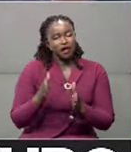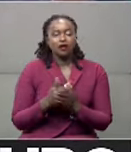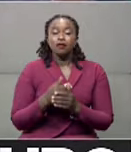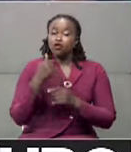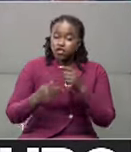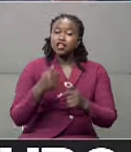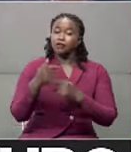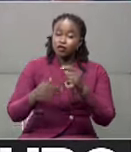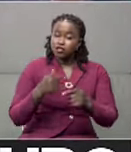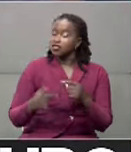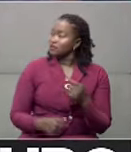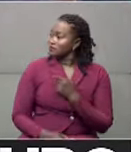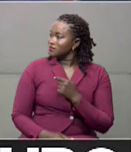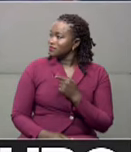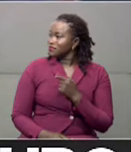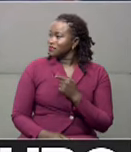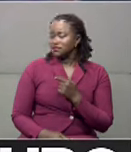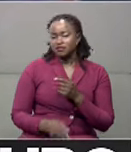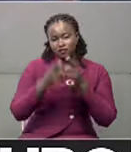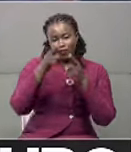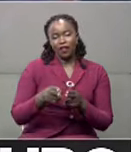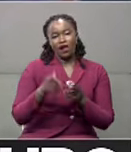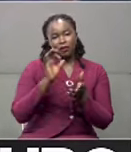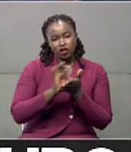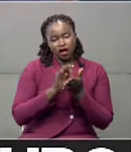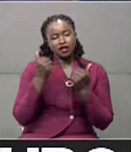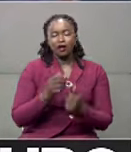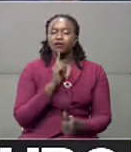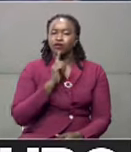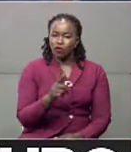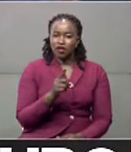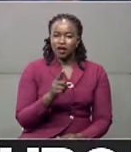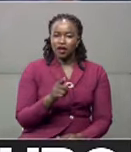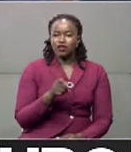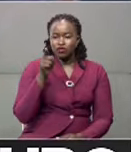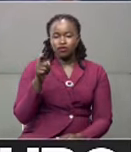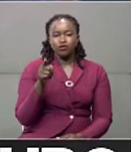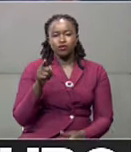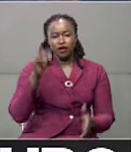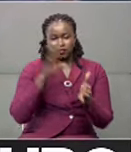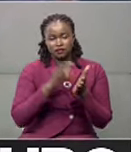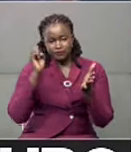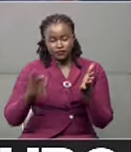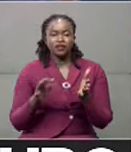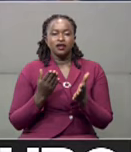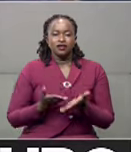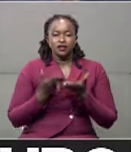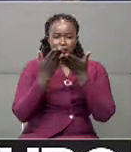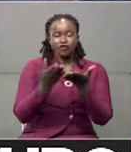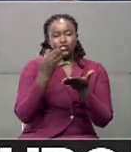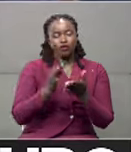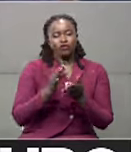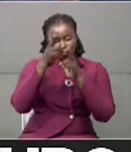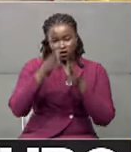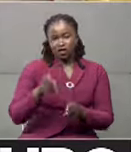Procedure. Thank you, Honorable Clerk. I hereby direct you, sir, you expunge the submission of the Honorable